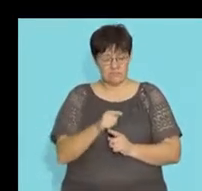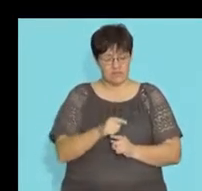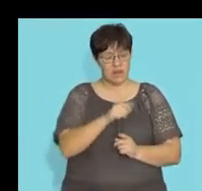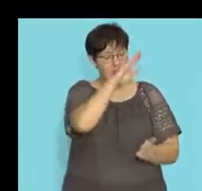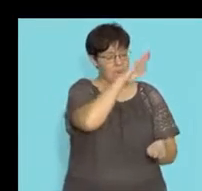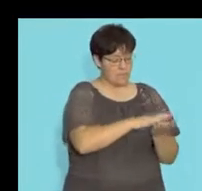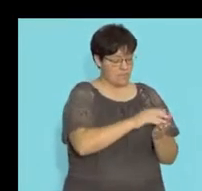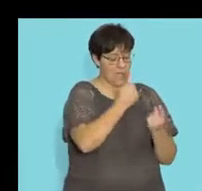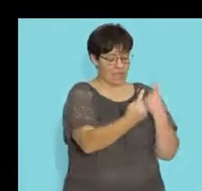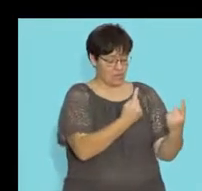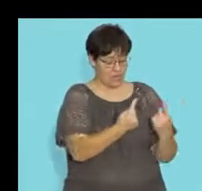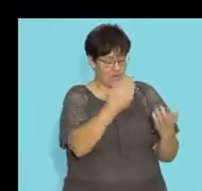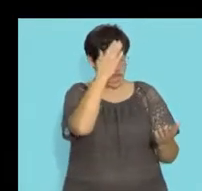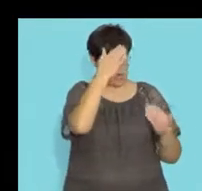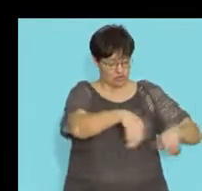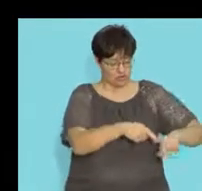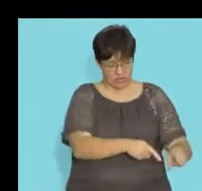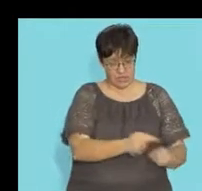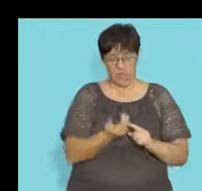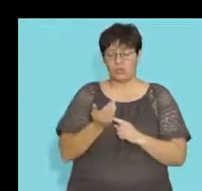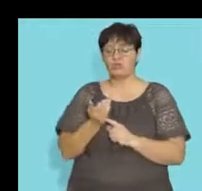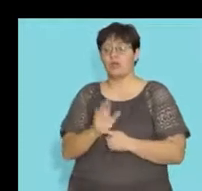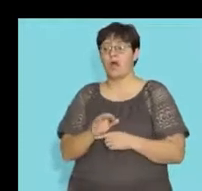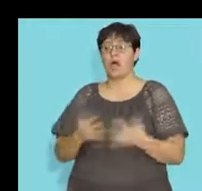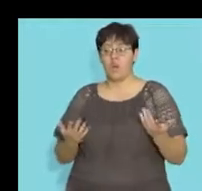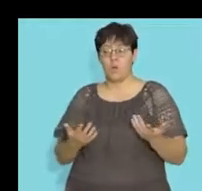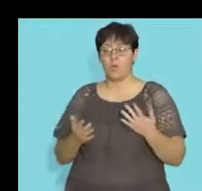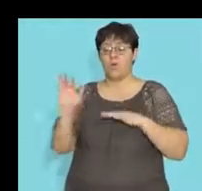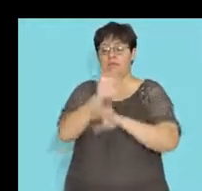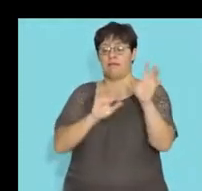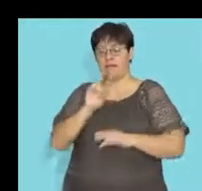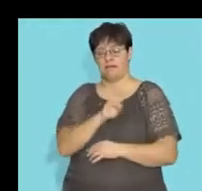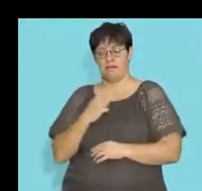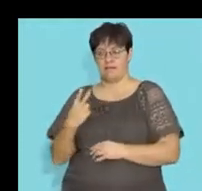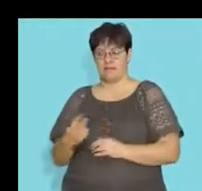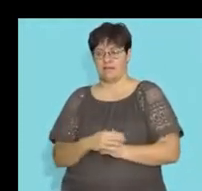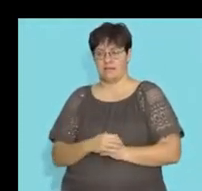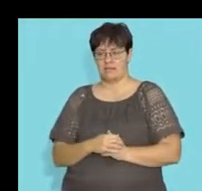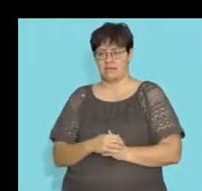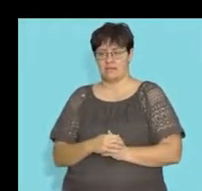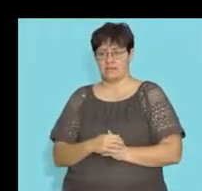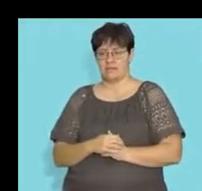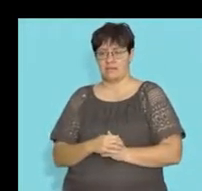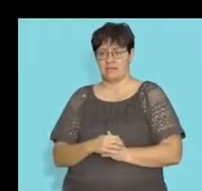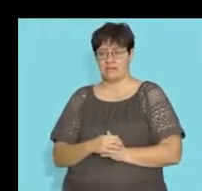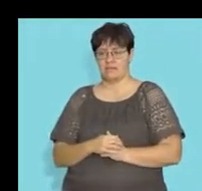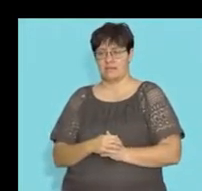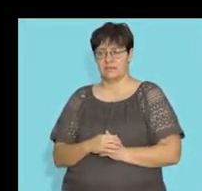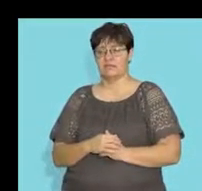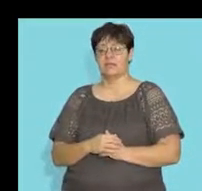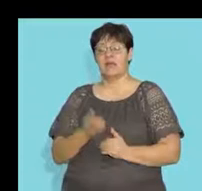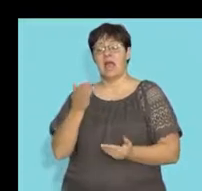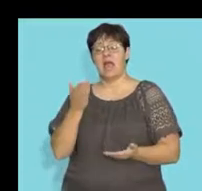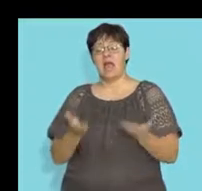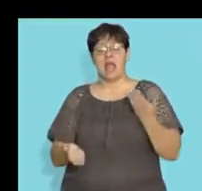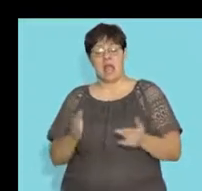where the reactants have neutralized each other. It will be shown to us by means of a color change, and the